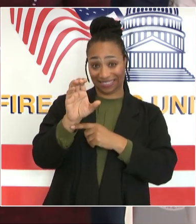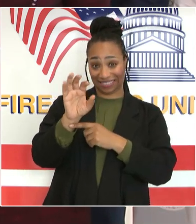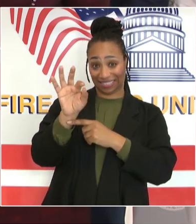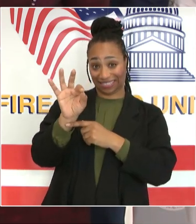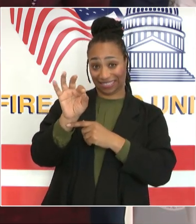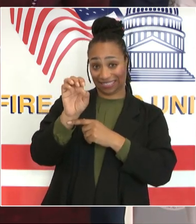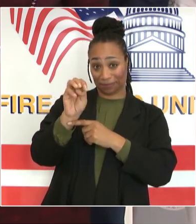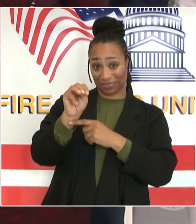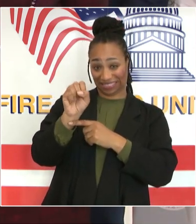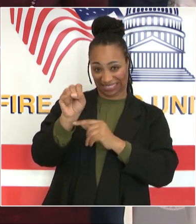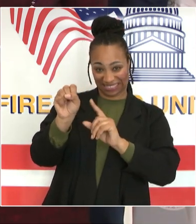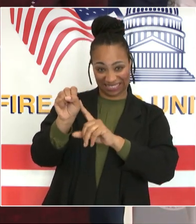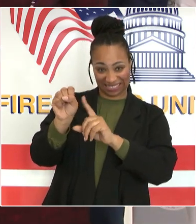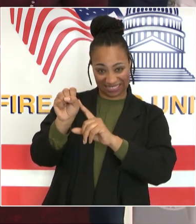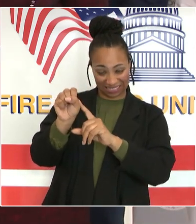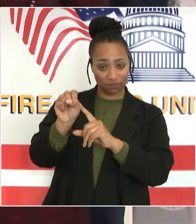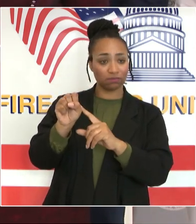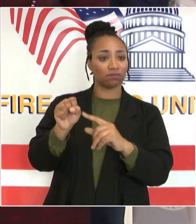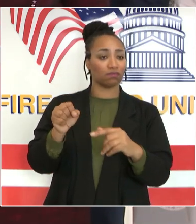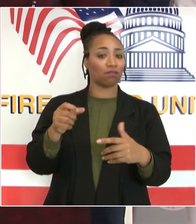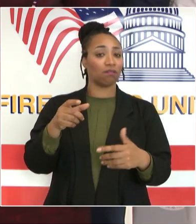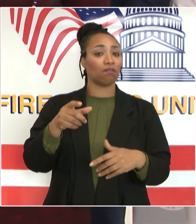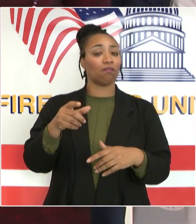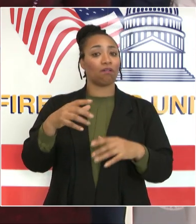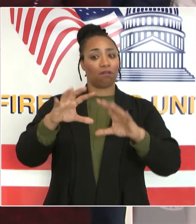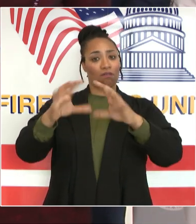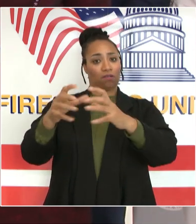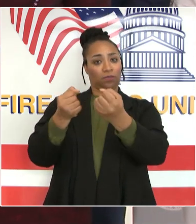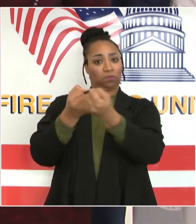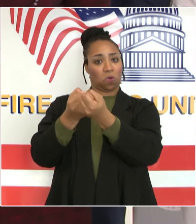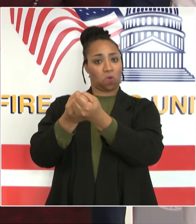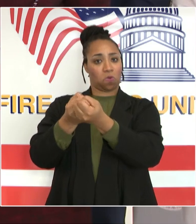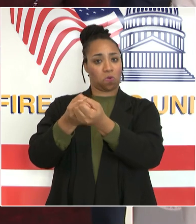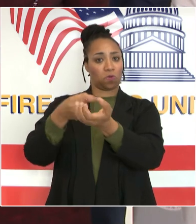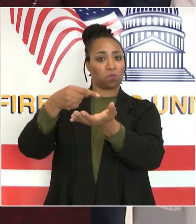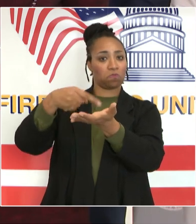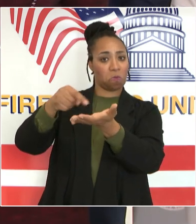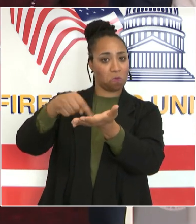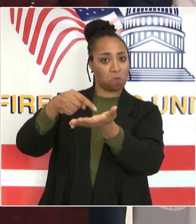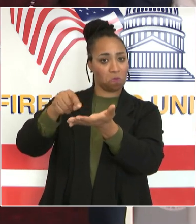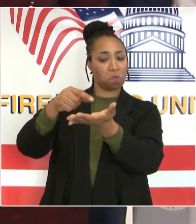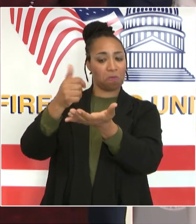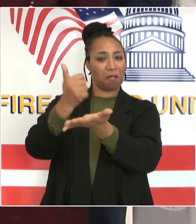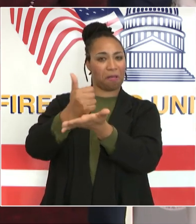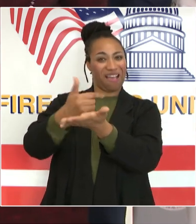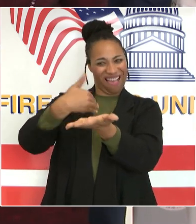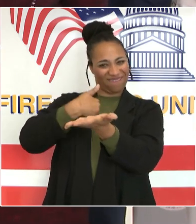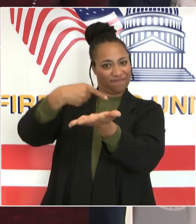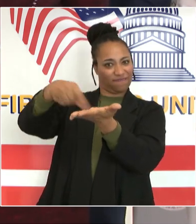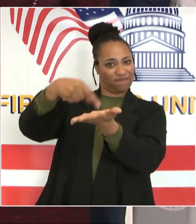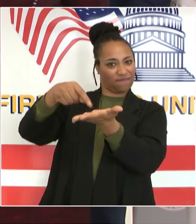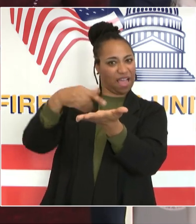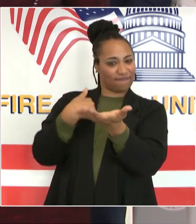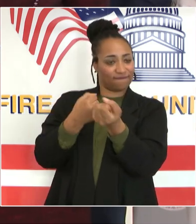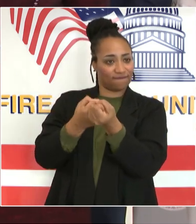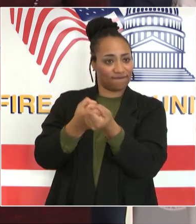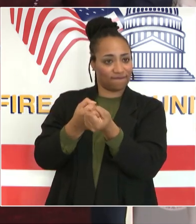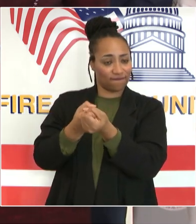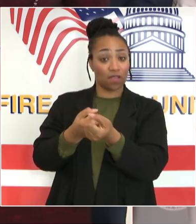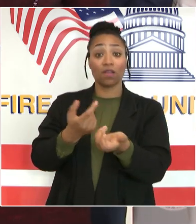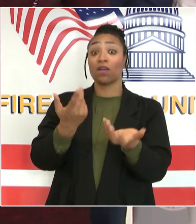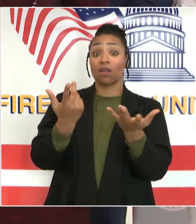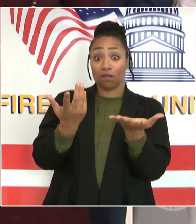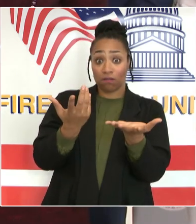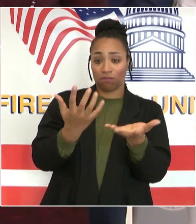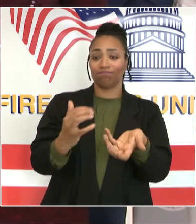and covering the cost of learning, and so we'll be partnering to support fire and EMS and UDC